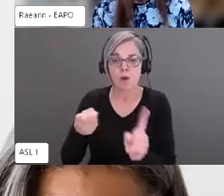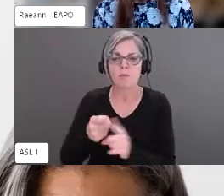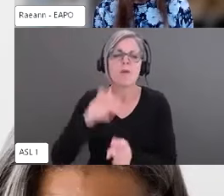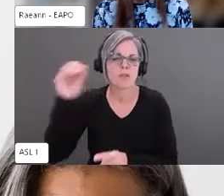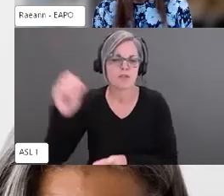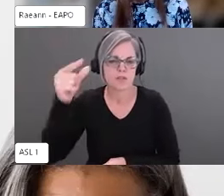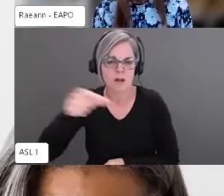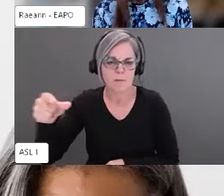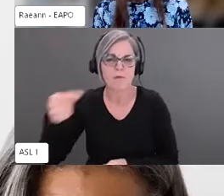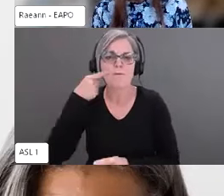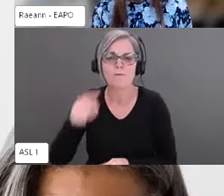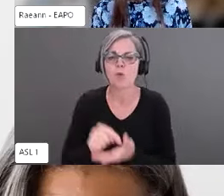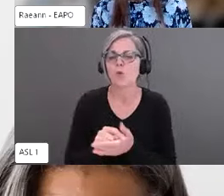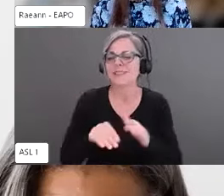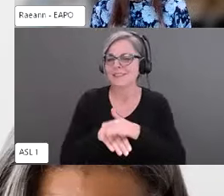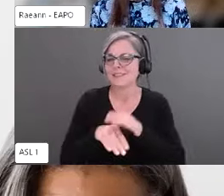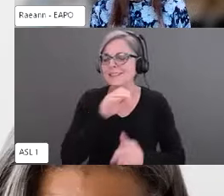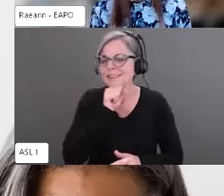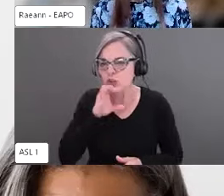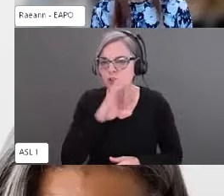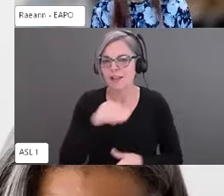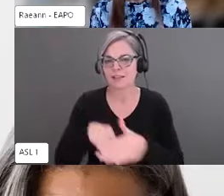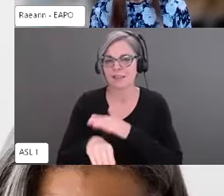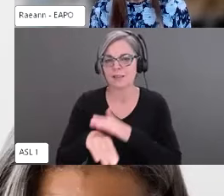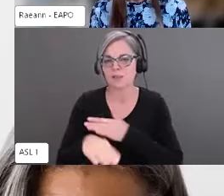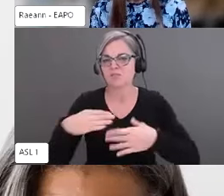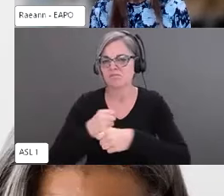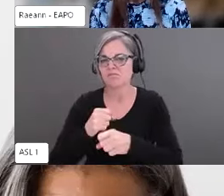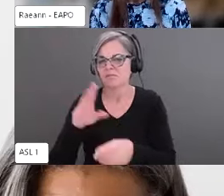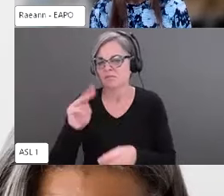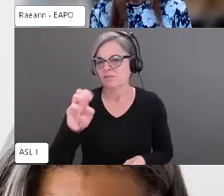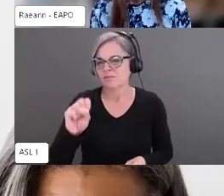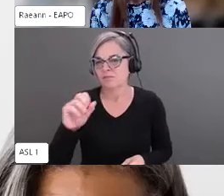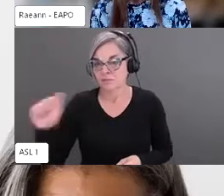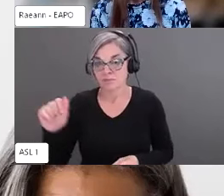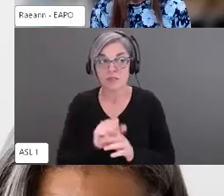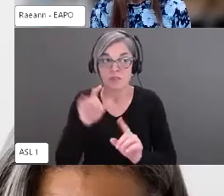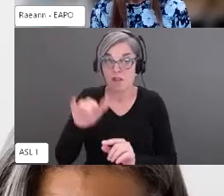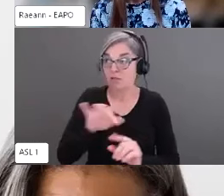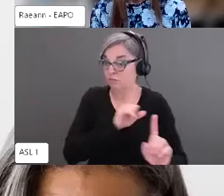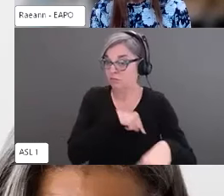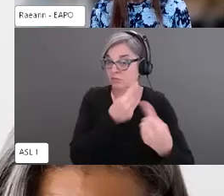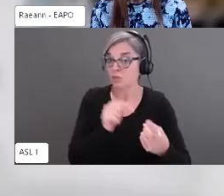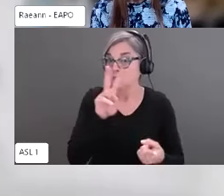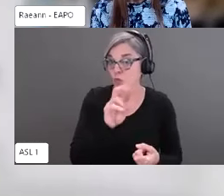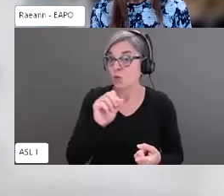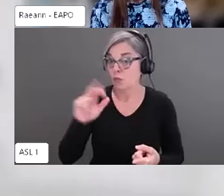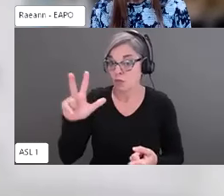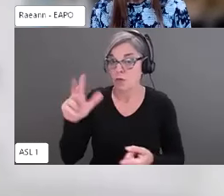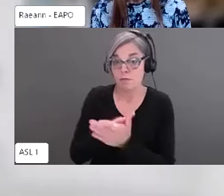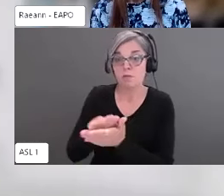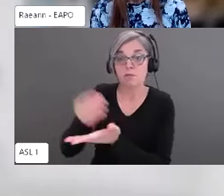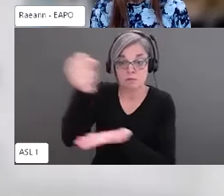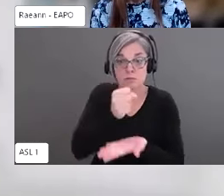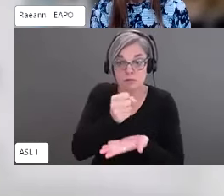since 2003 and continue to work towards increasing awareness of